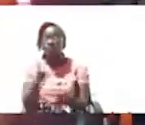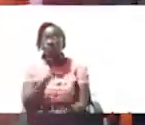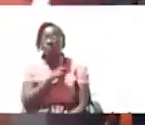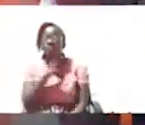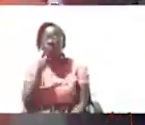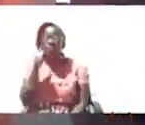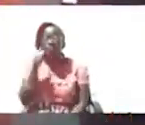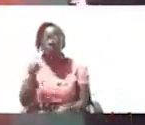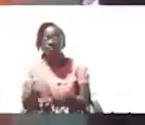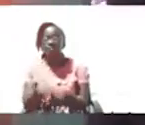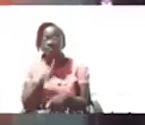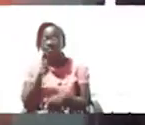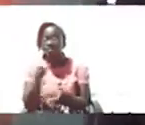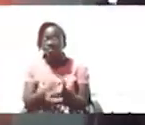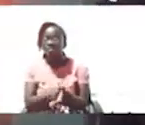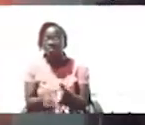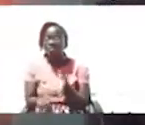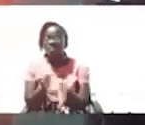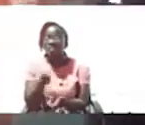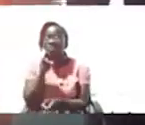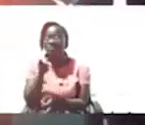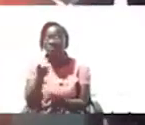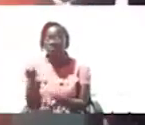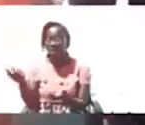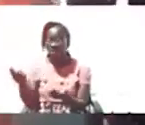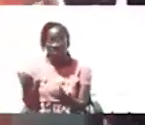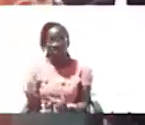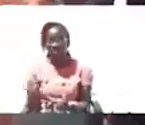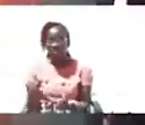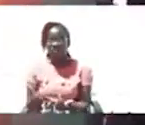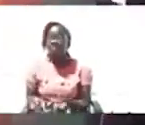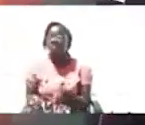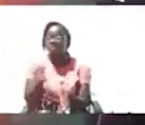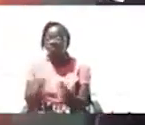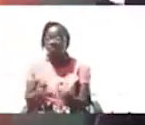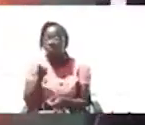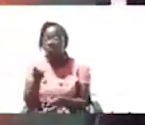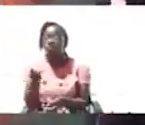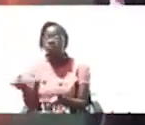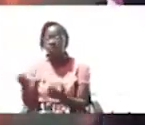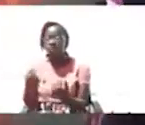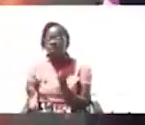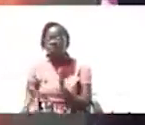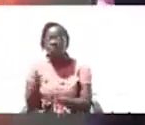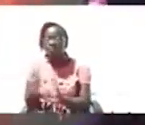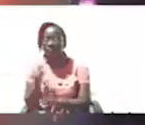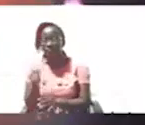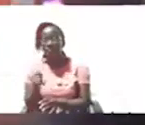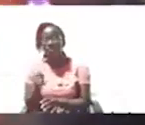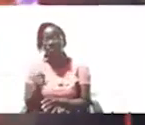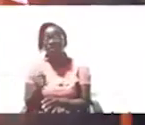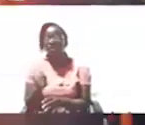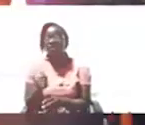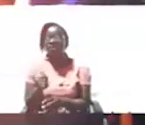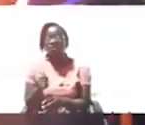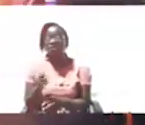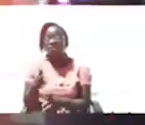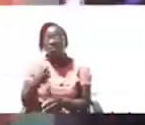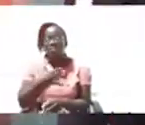Martha said, oh, if you had been here, if you had come early enough,